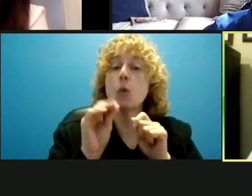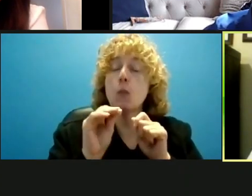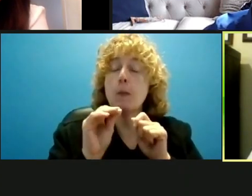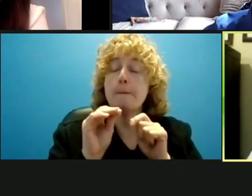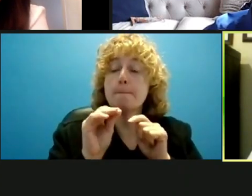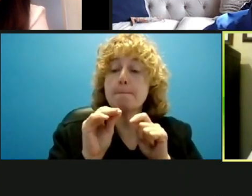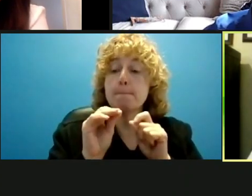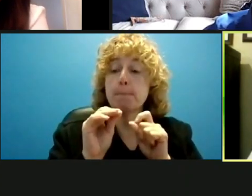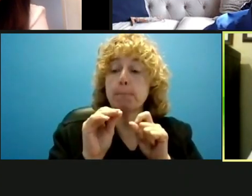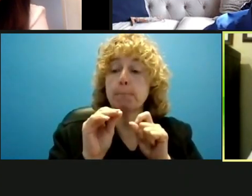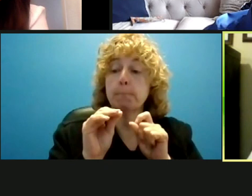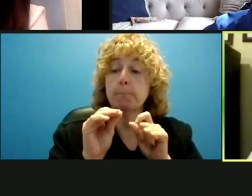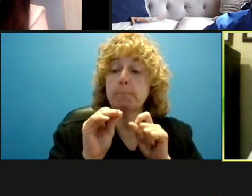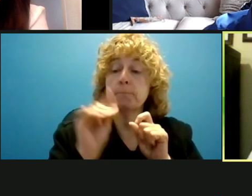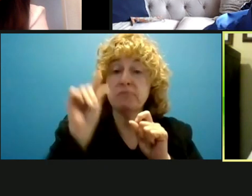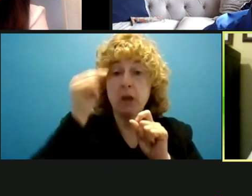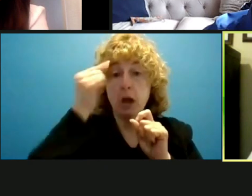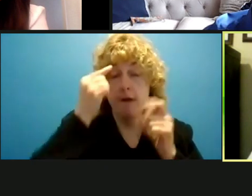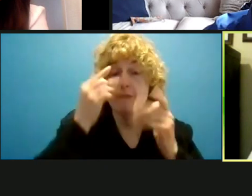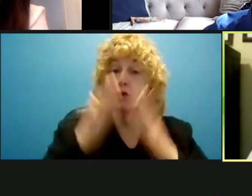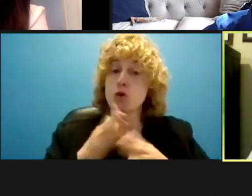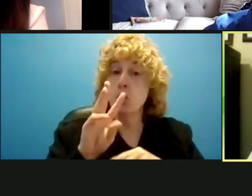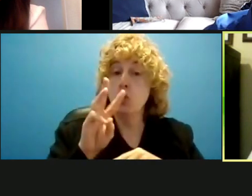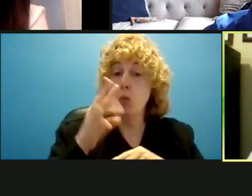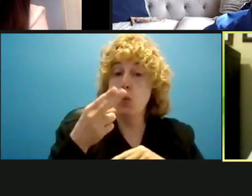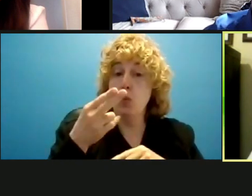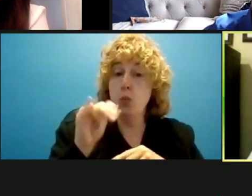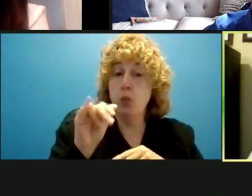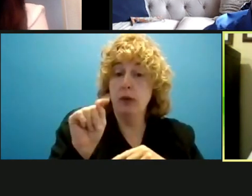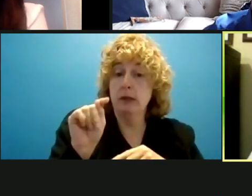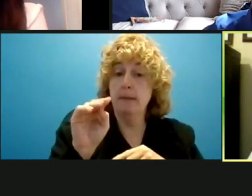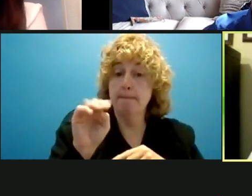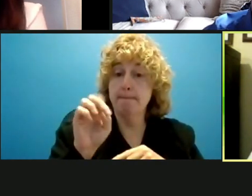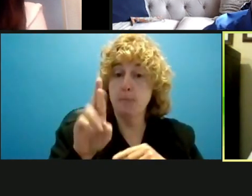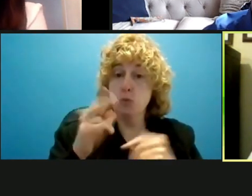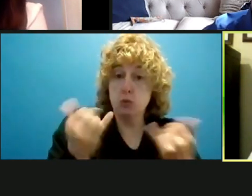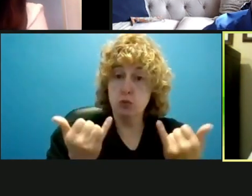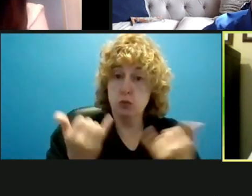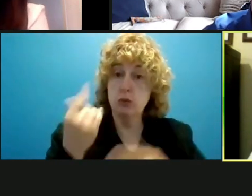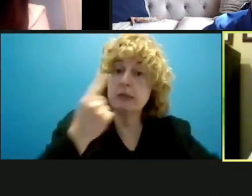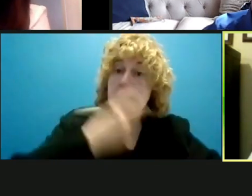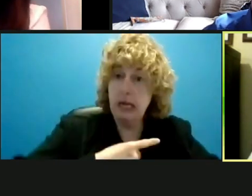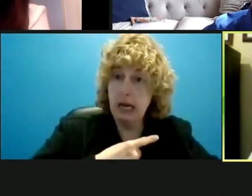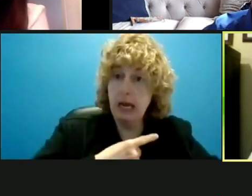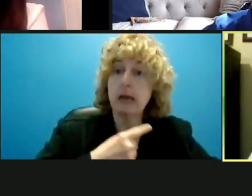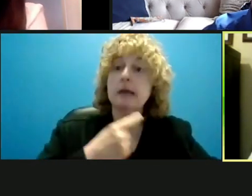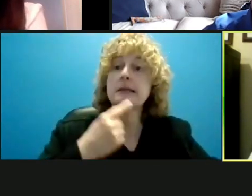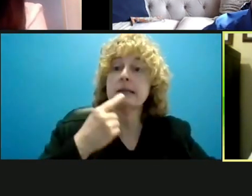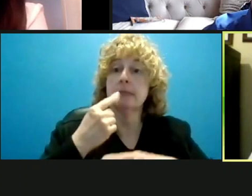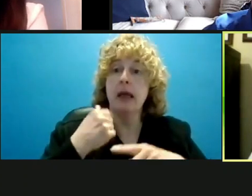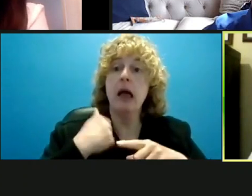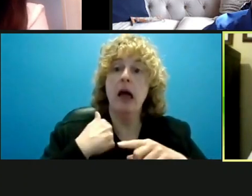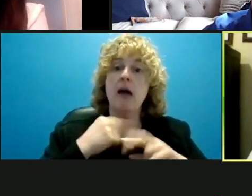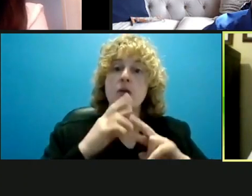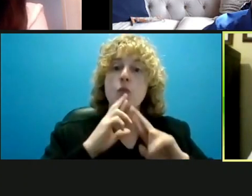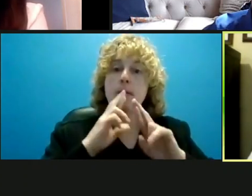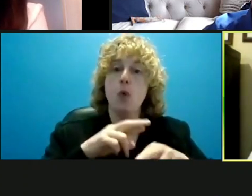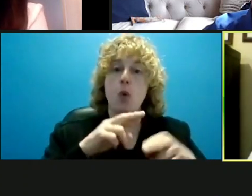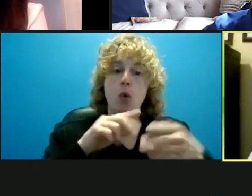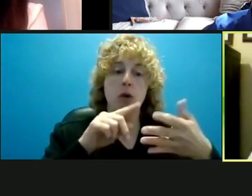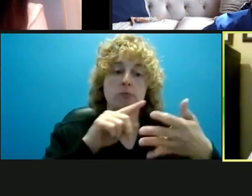So Governor Whitmer today tied reopening plans to vaccination rates.